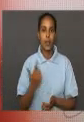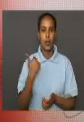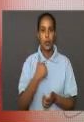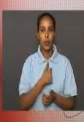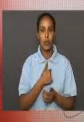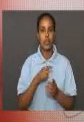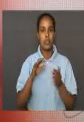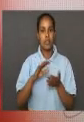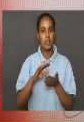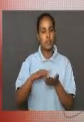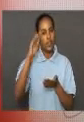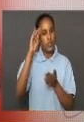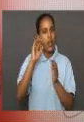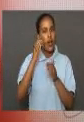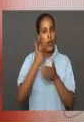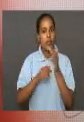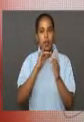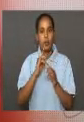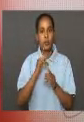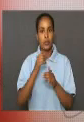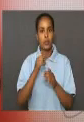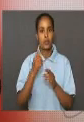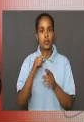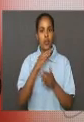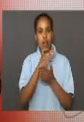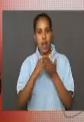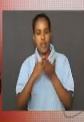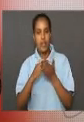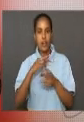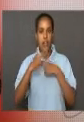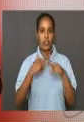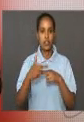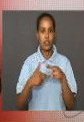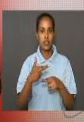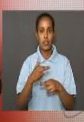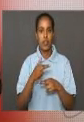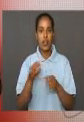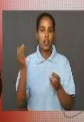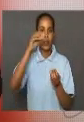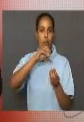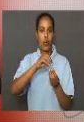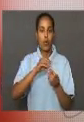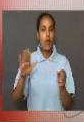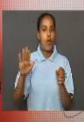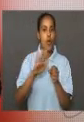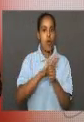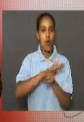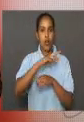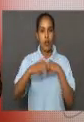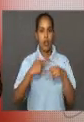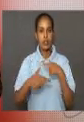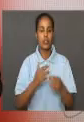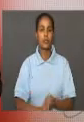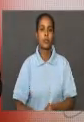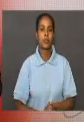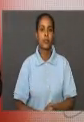We will study what happens during the half reactions as well as the whole